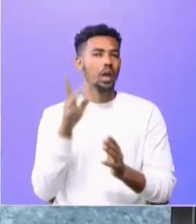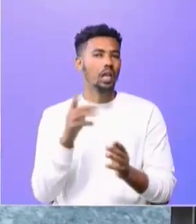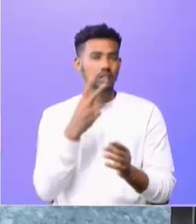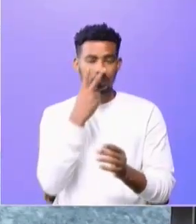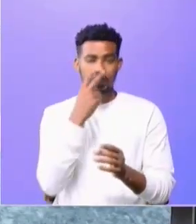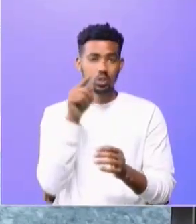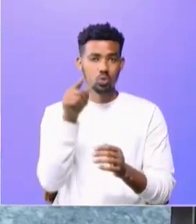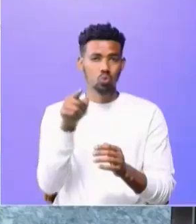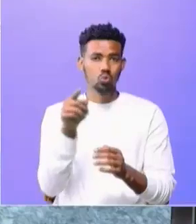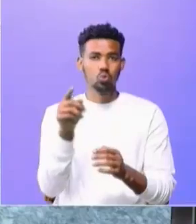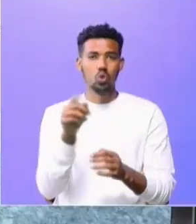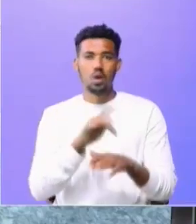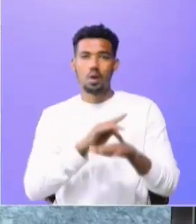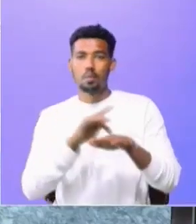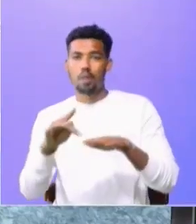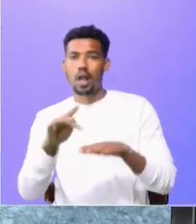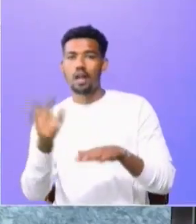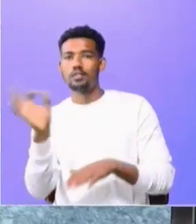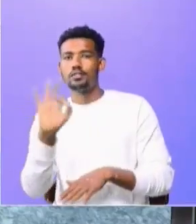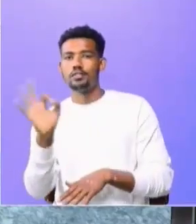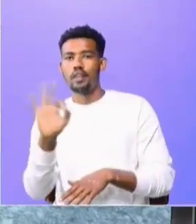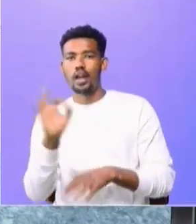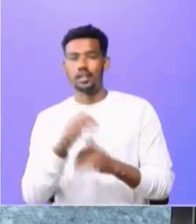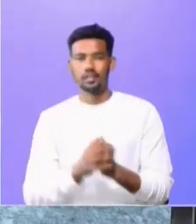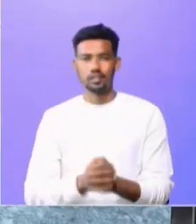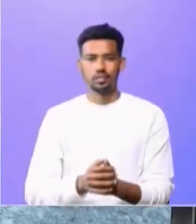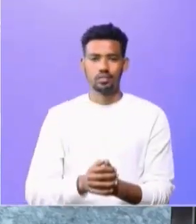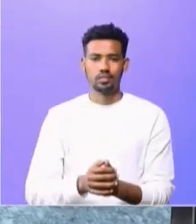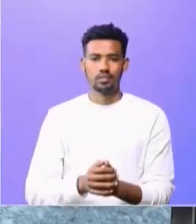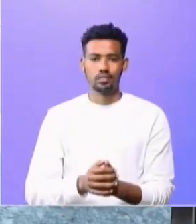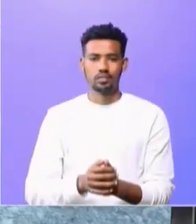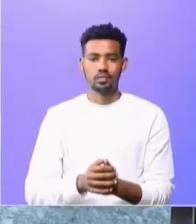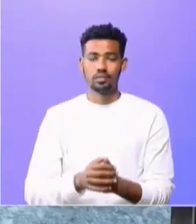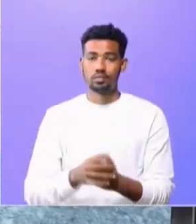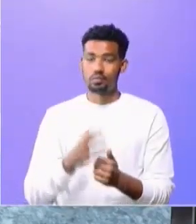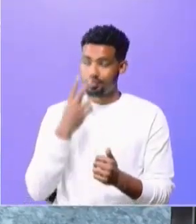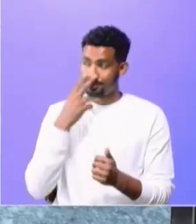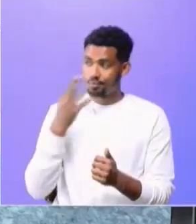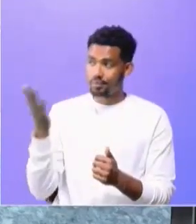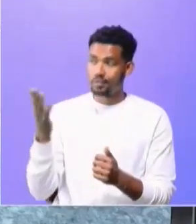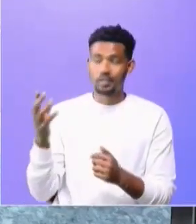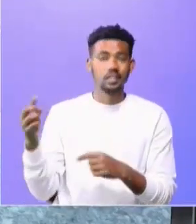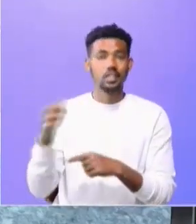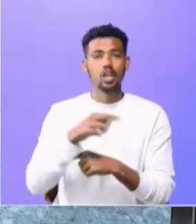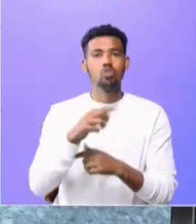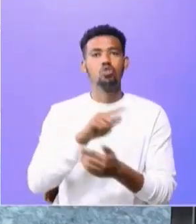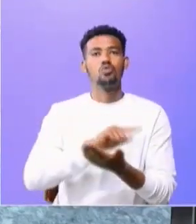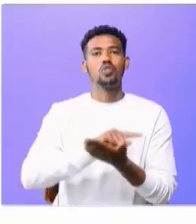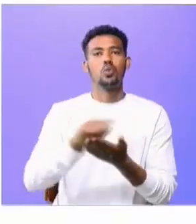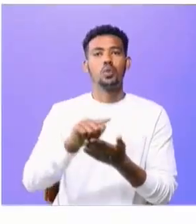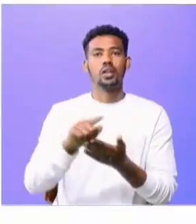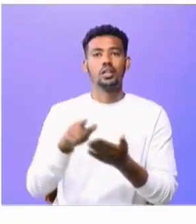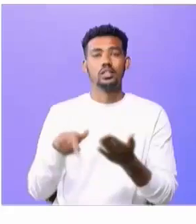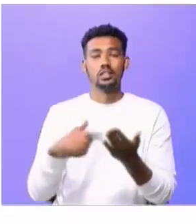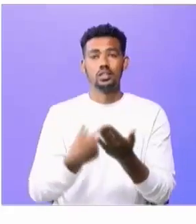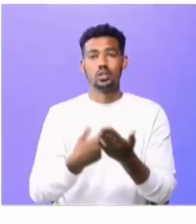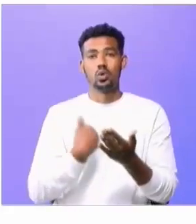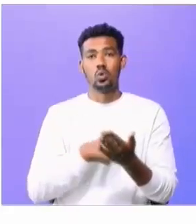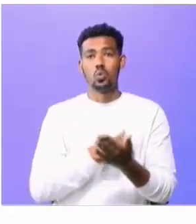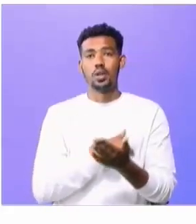blank Friday. I will see you blank Friday. Here is days of the week, so we can